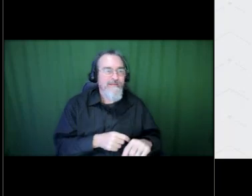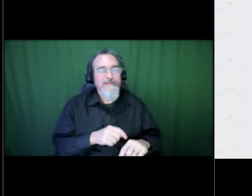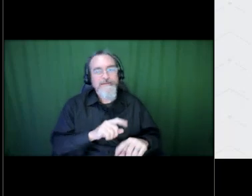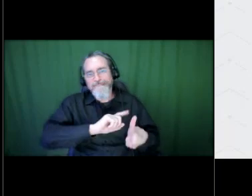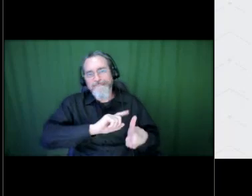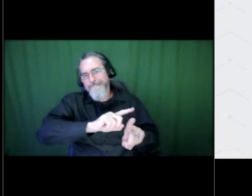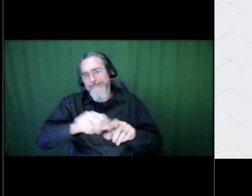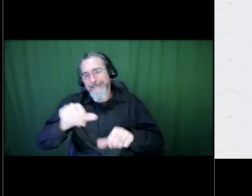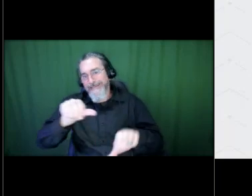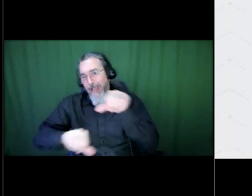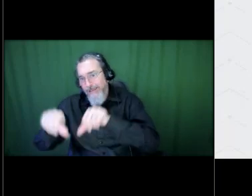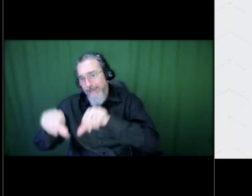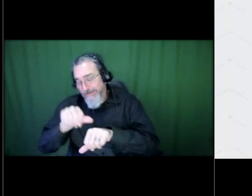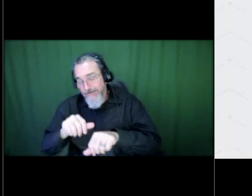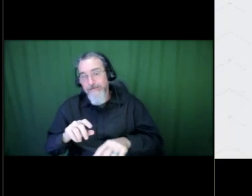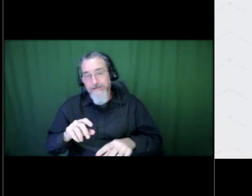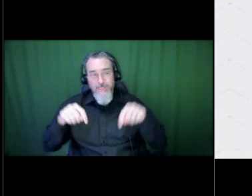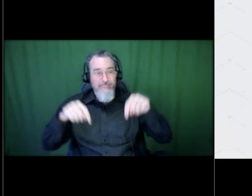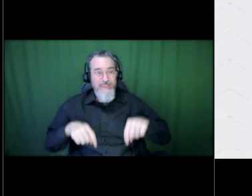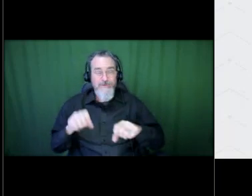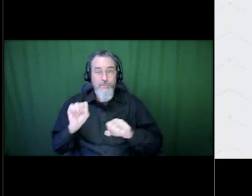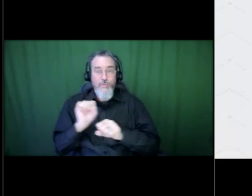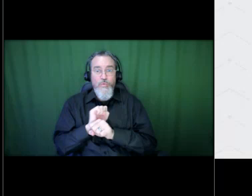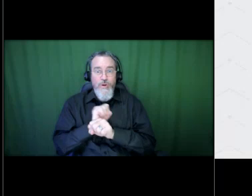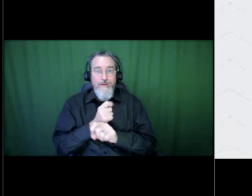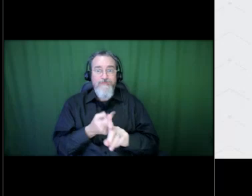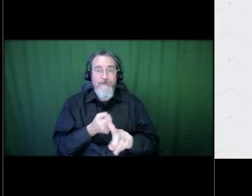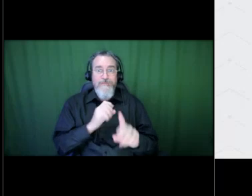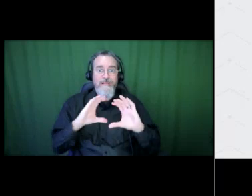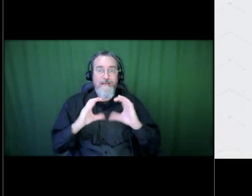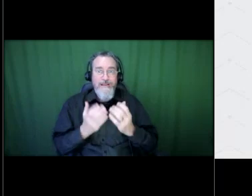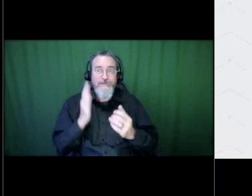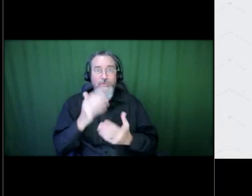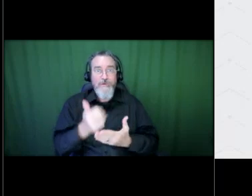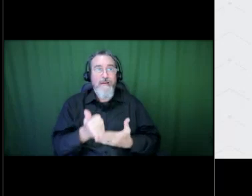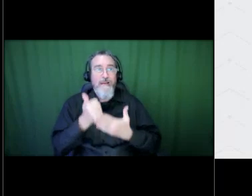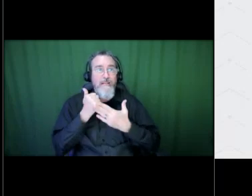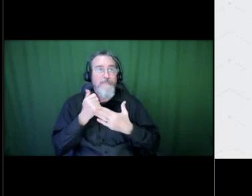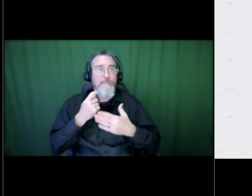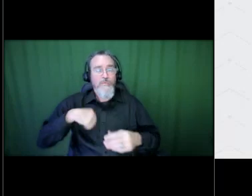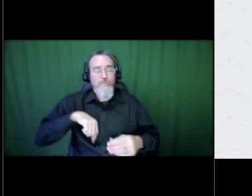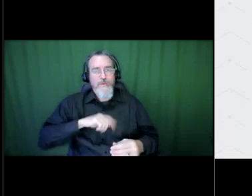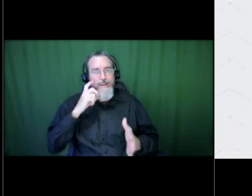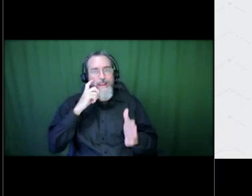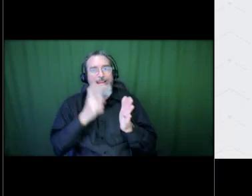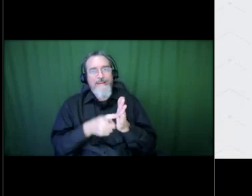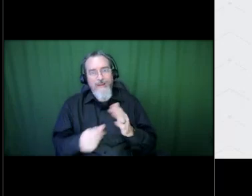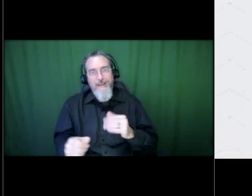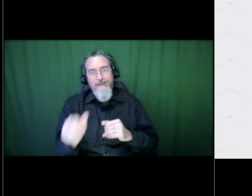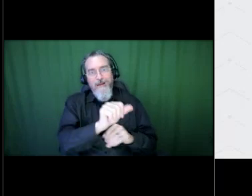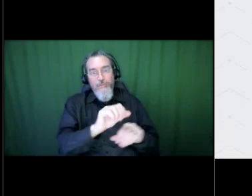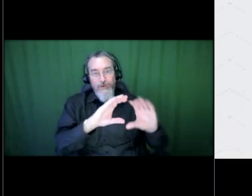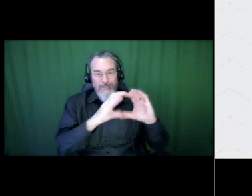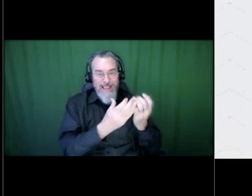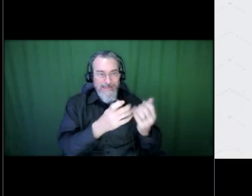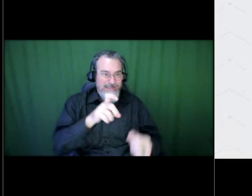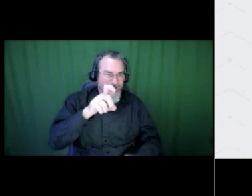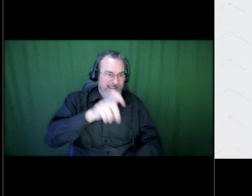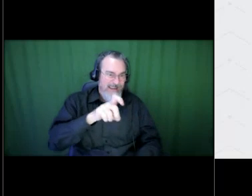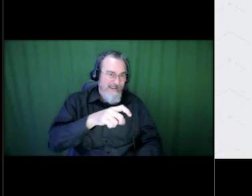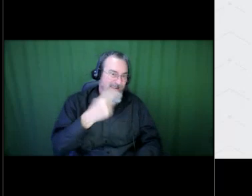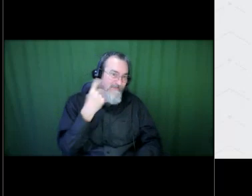And this work from these courses will also allow us to identify other courses in the future needed for development, both for